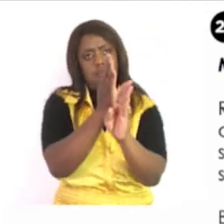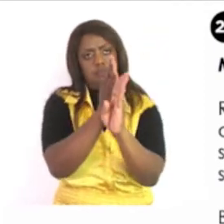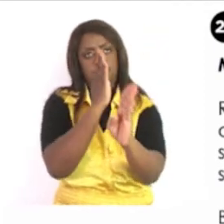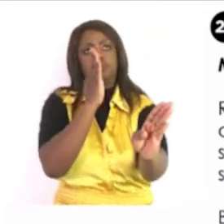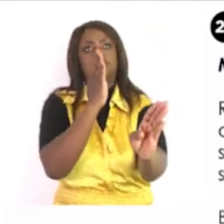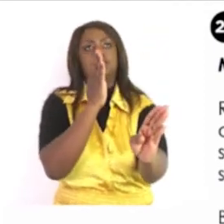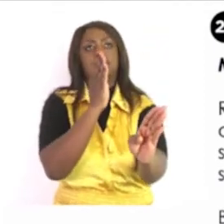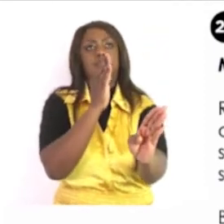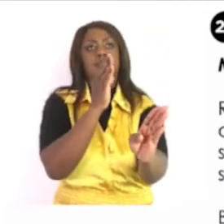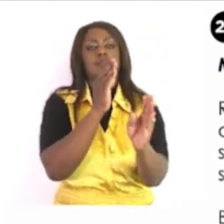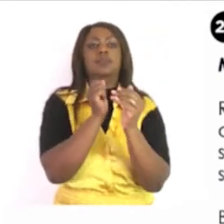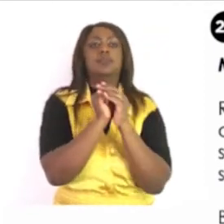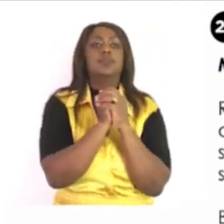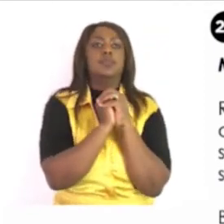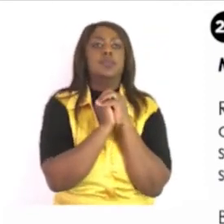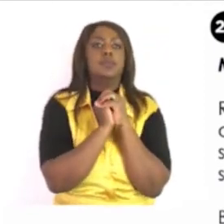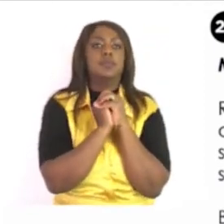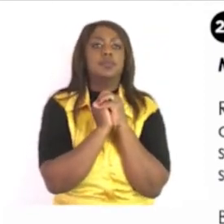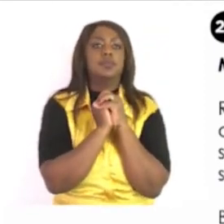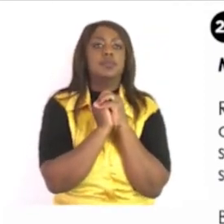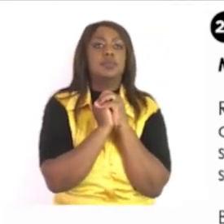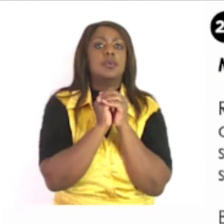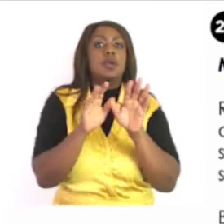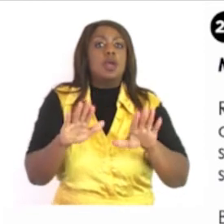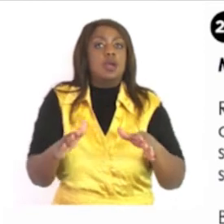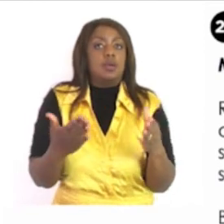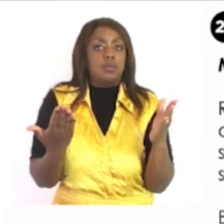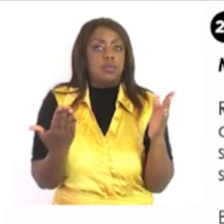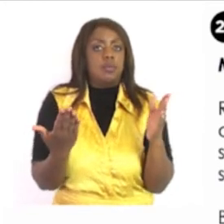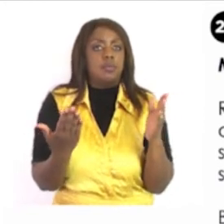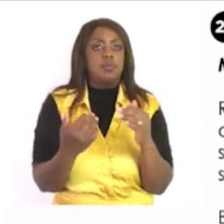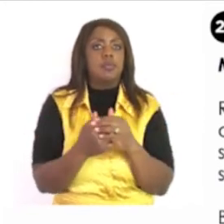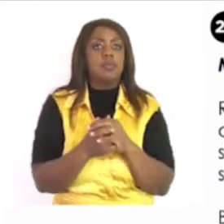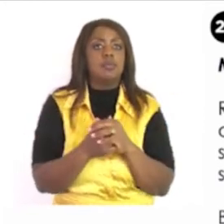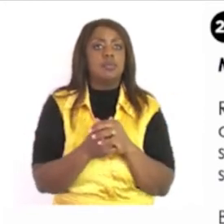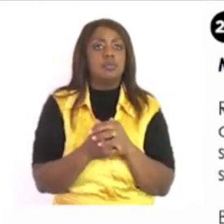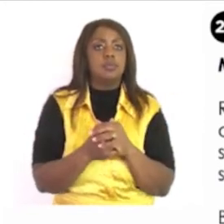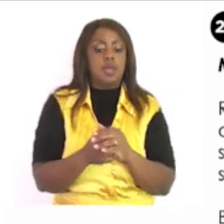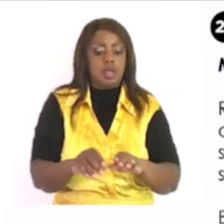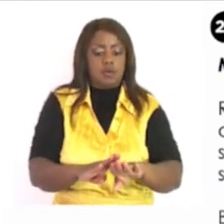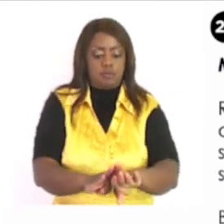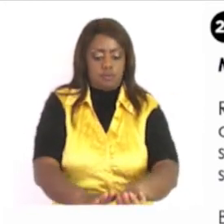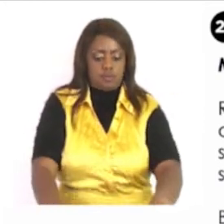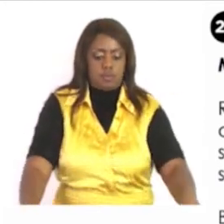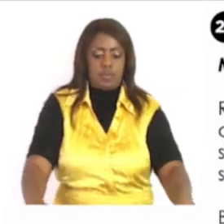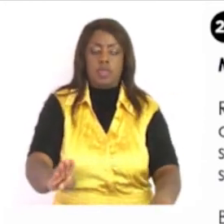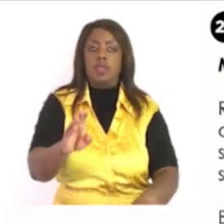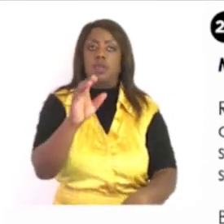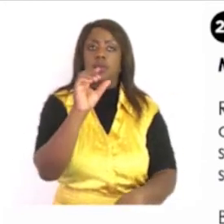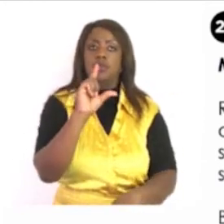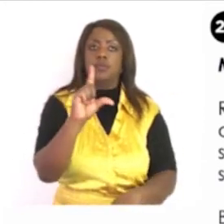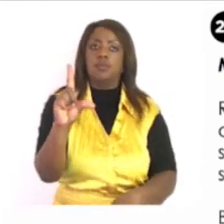instrument you are using to measure. There is measuring tape and the image shows a